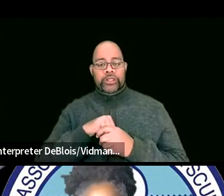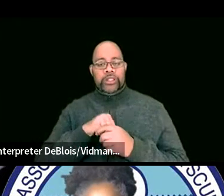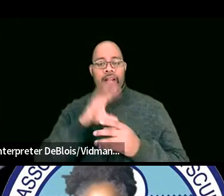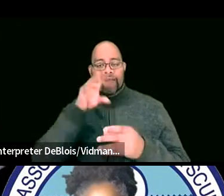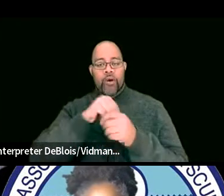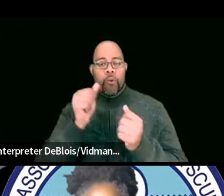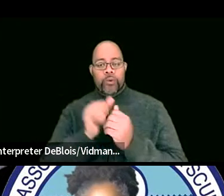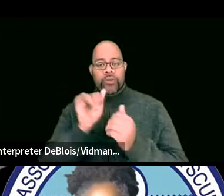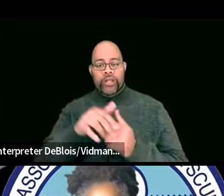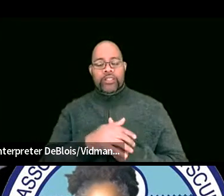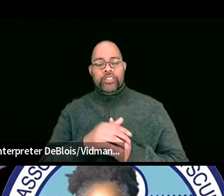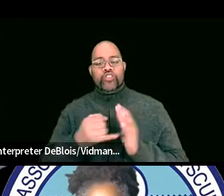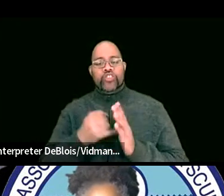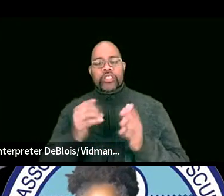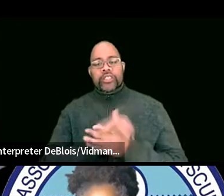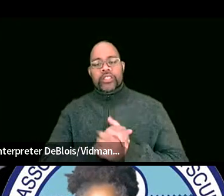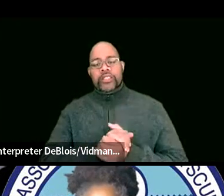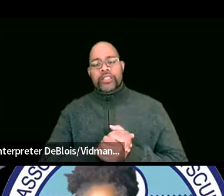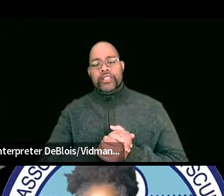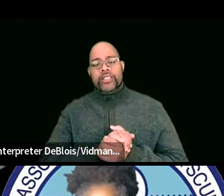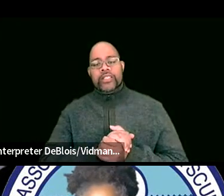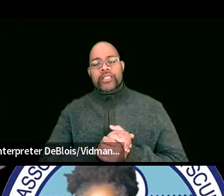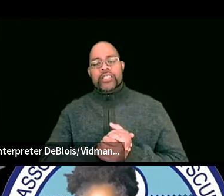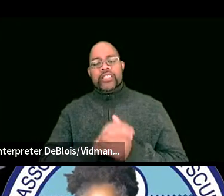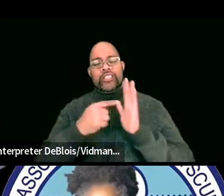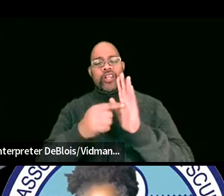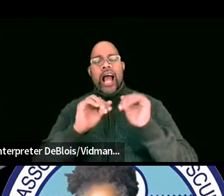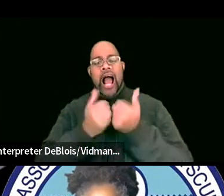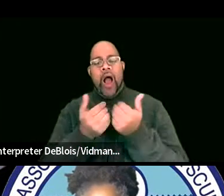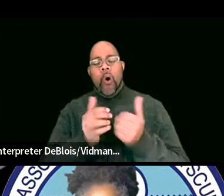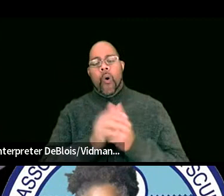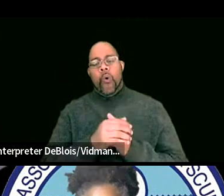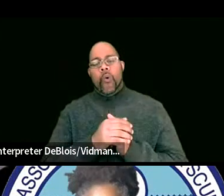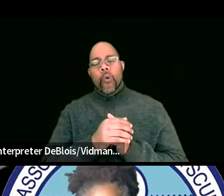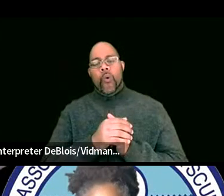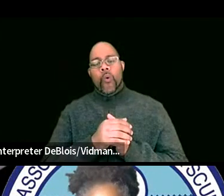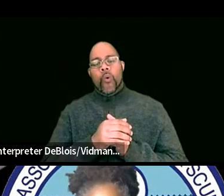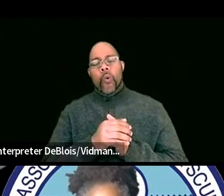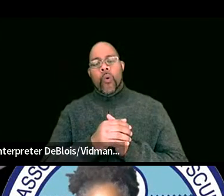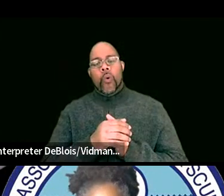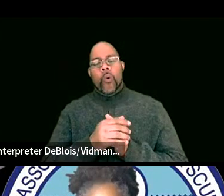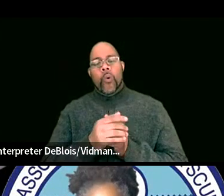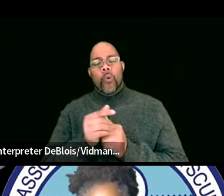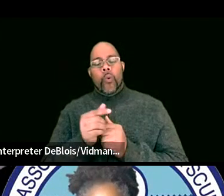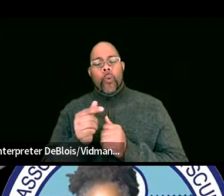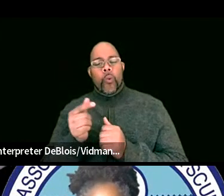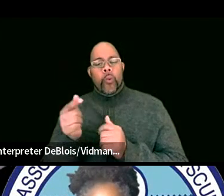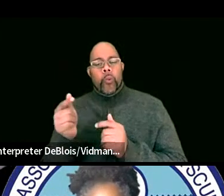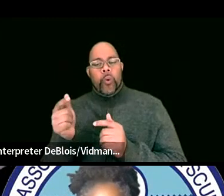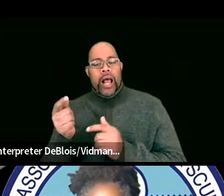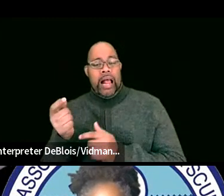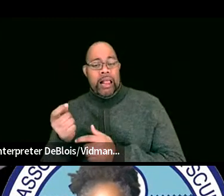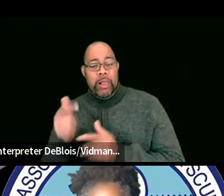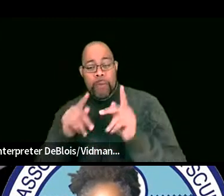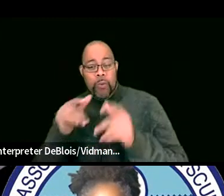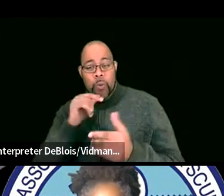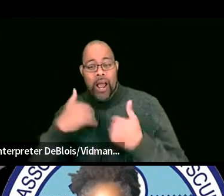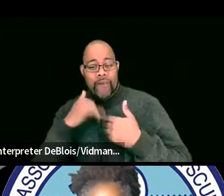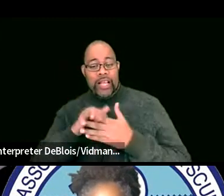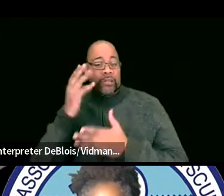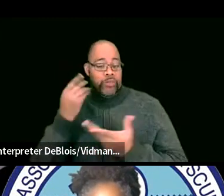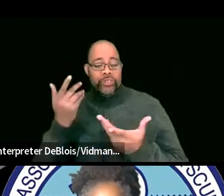involved, is that it just serves to highlight how little the people who we're having these experiences